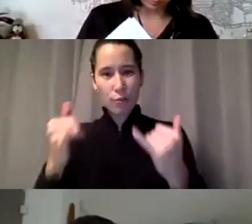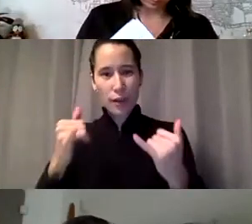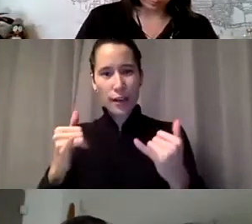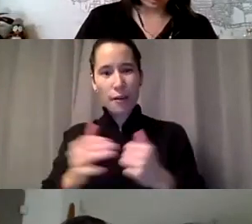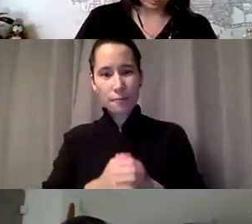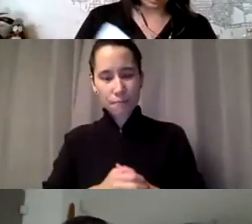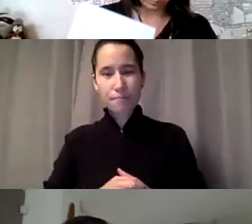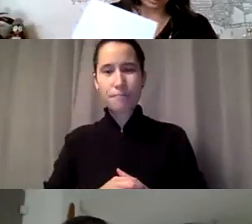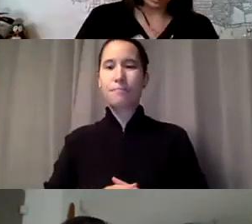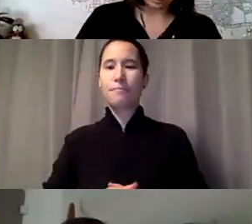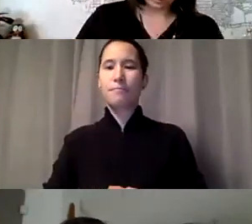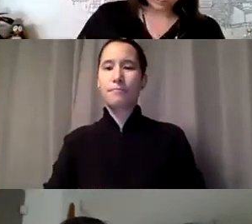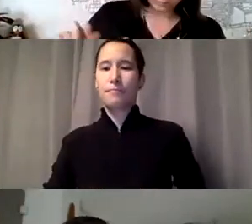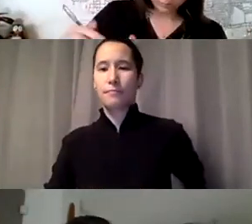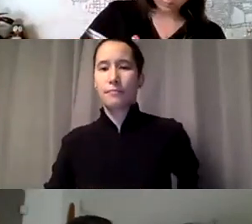But there's